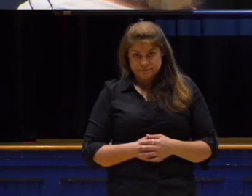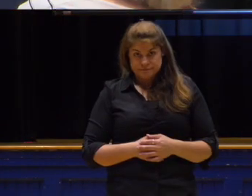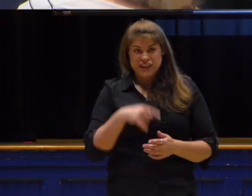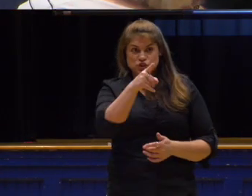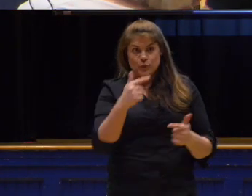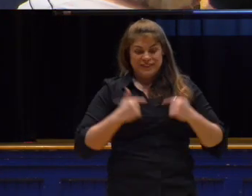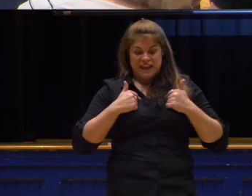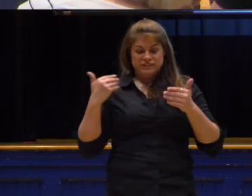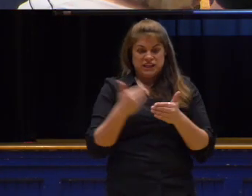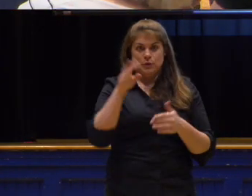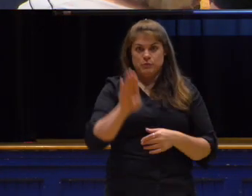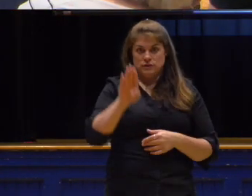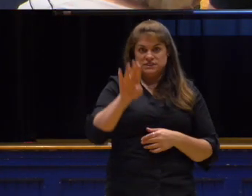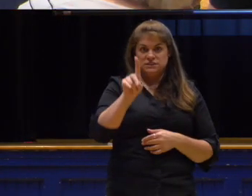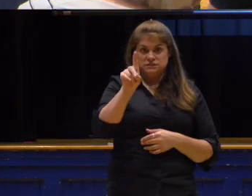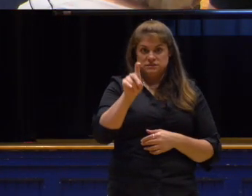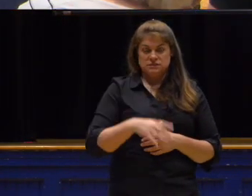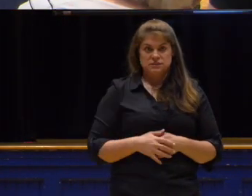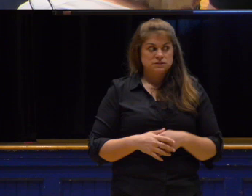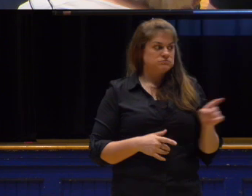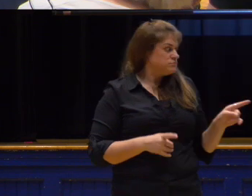Do you live near Boston? Do you live near Boston?